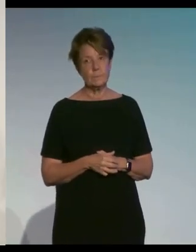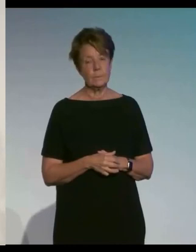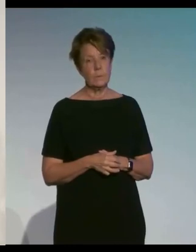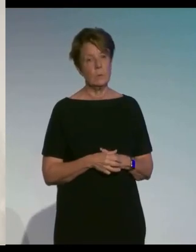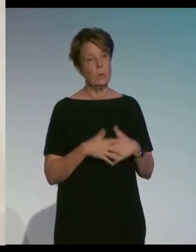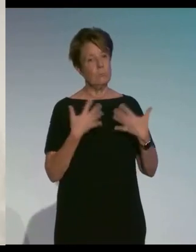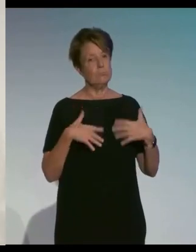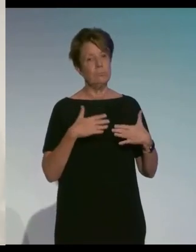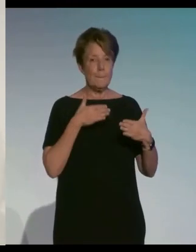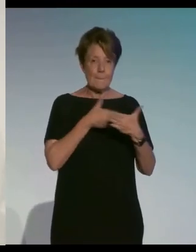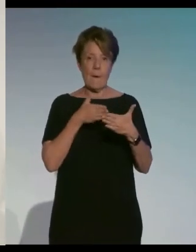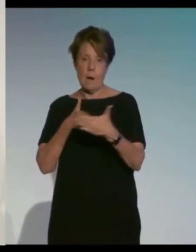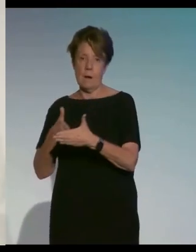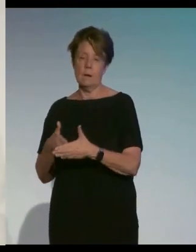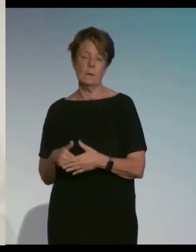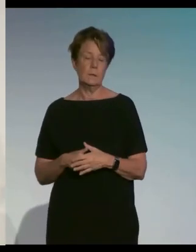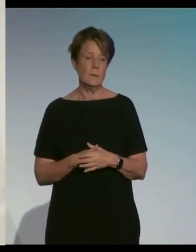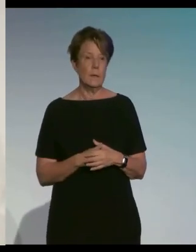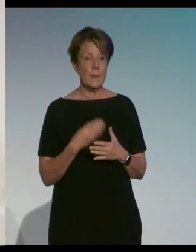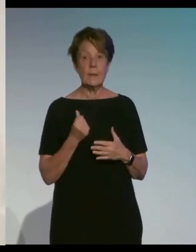huge hurdle that some of our countries